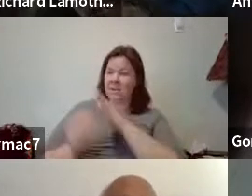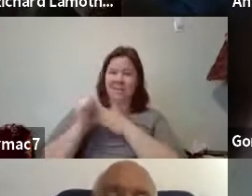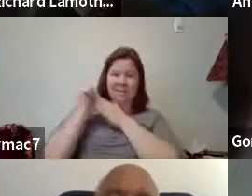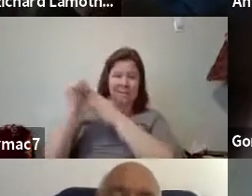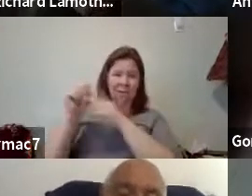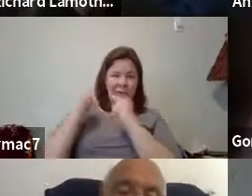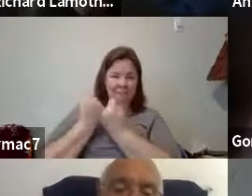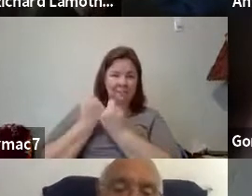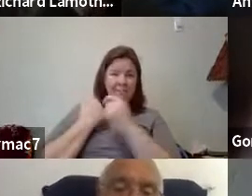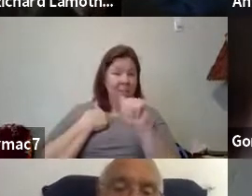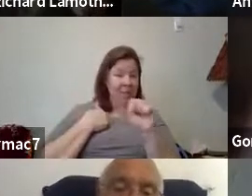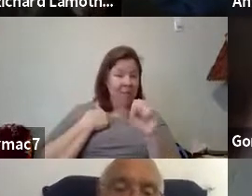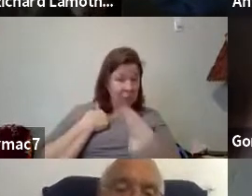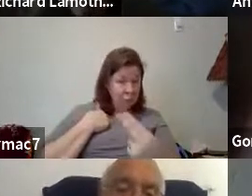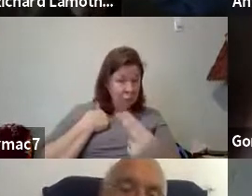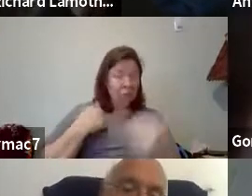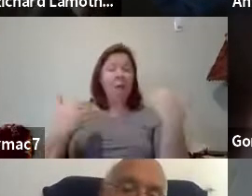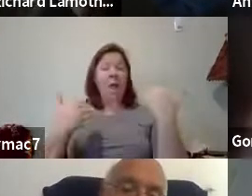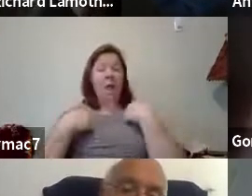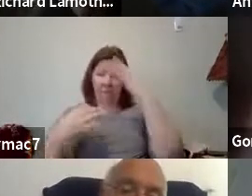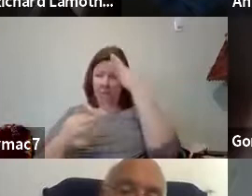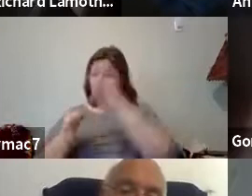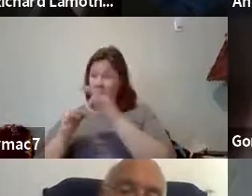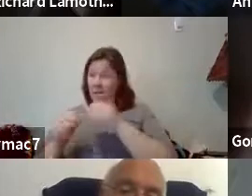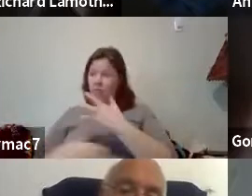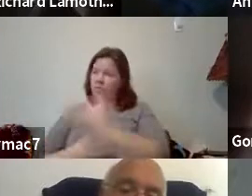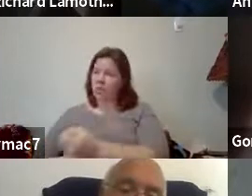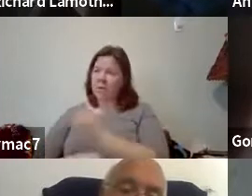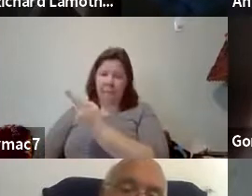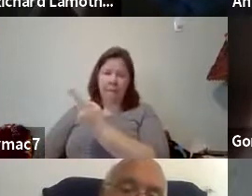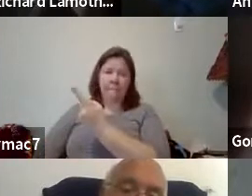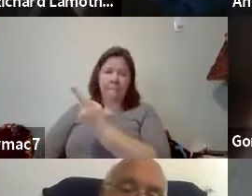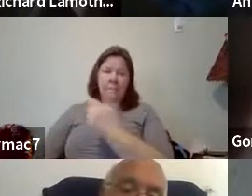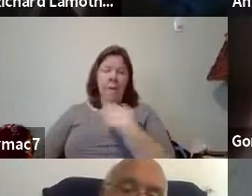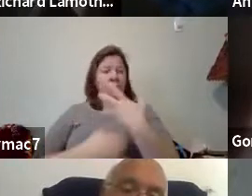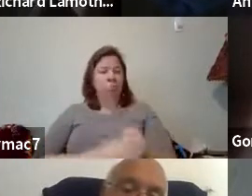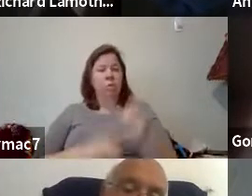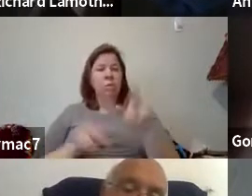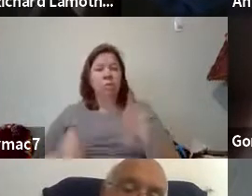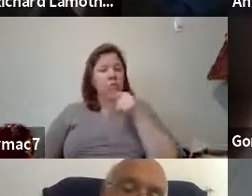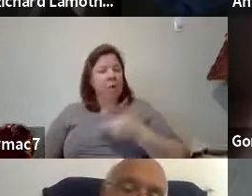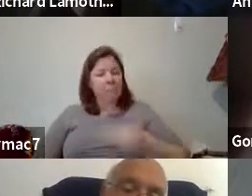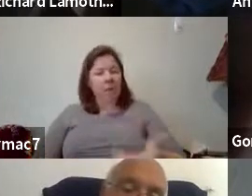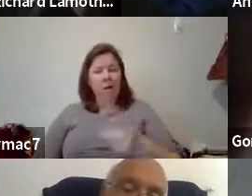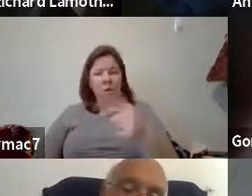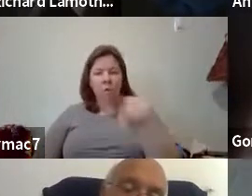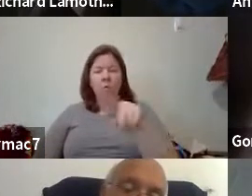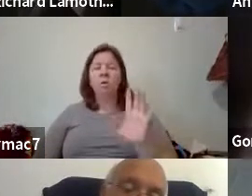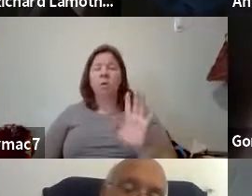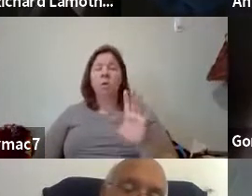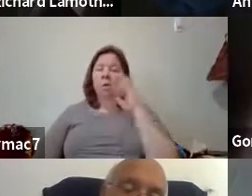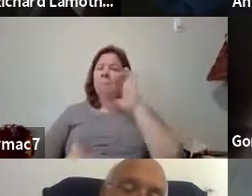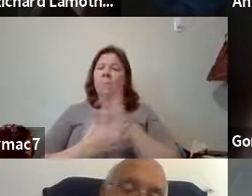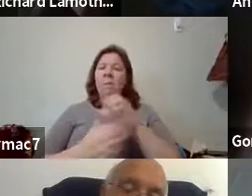leadership team and Ash. You have faith in them and trust in them. You have to trust in the person who invited you. The person who invited you believes in